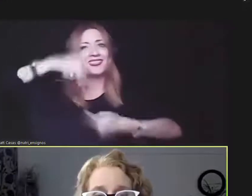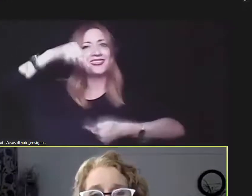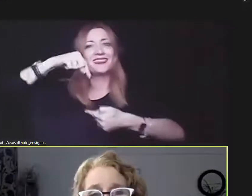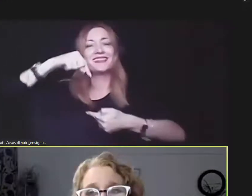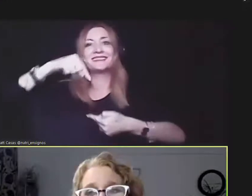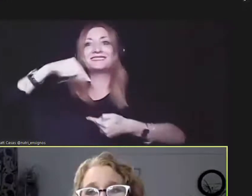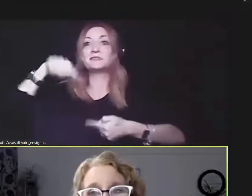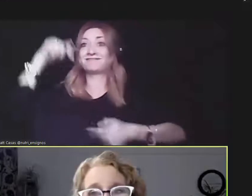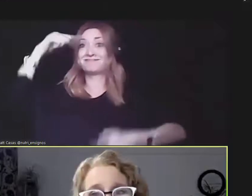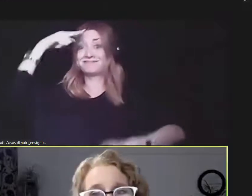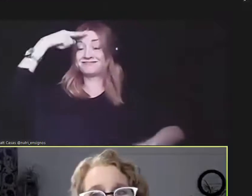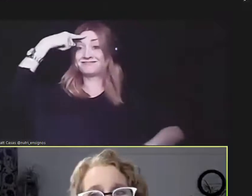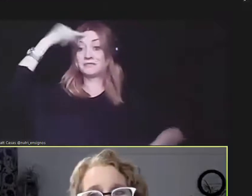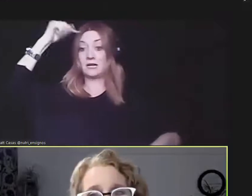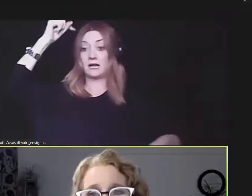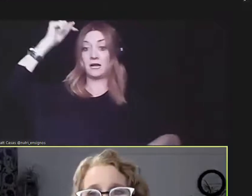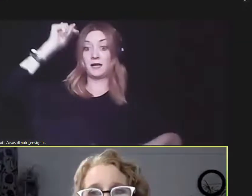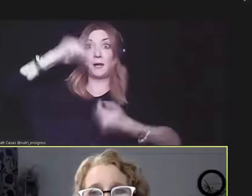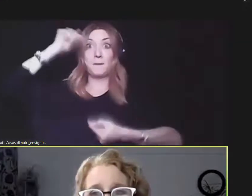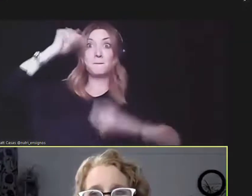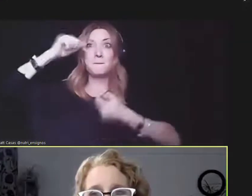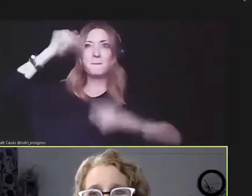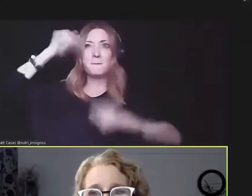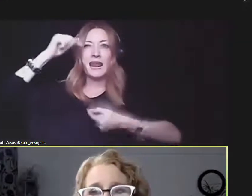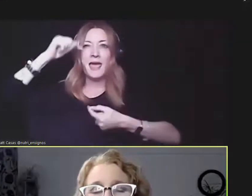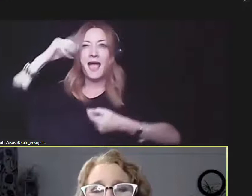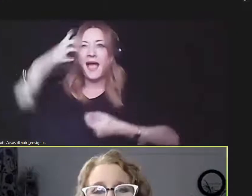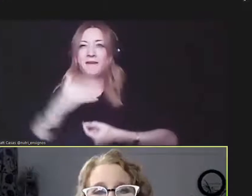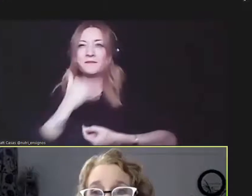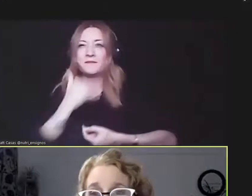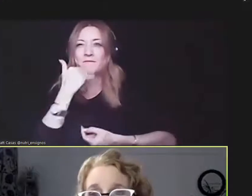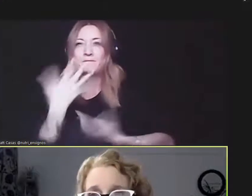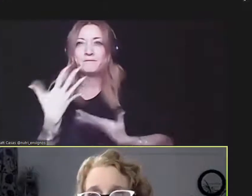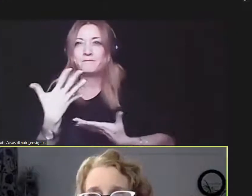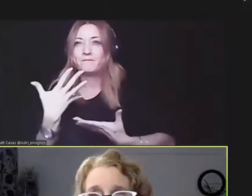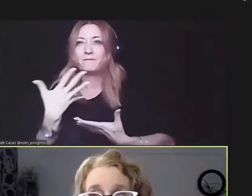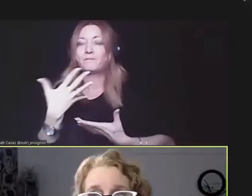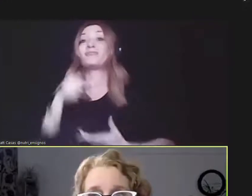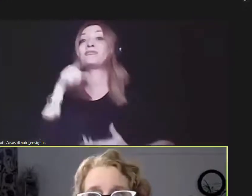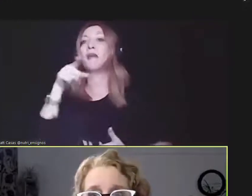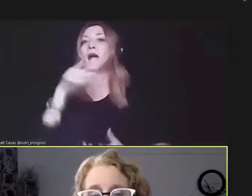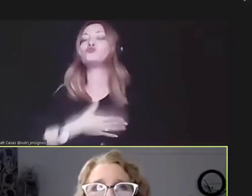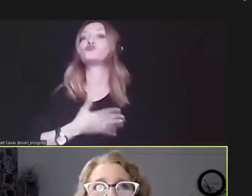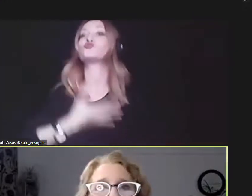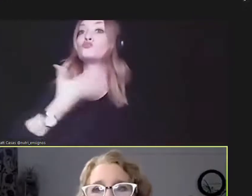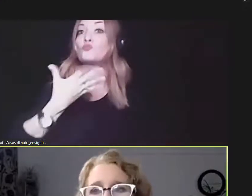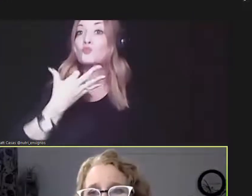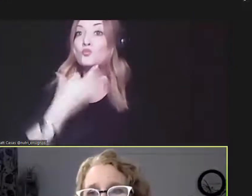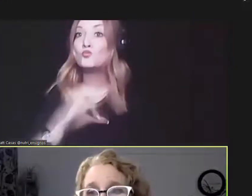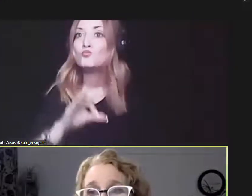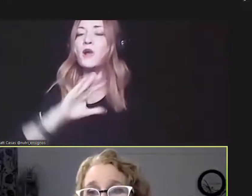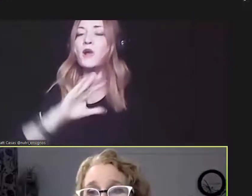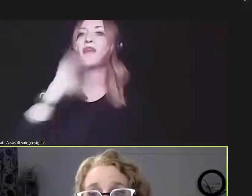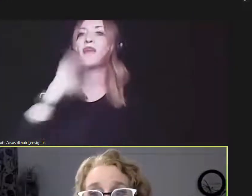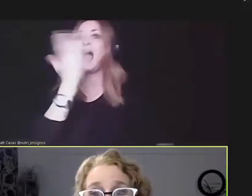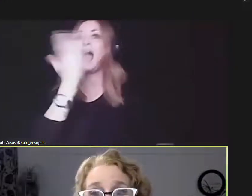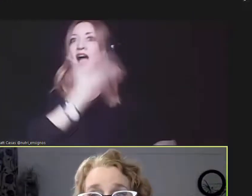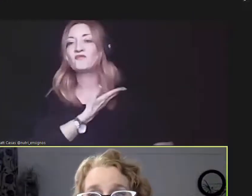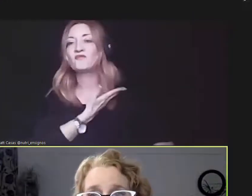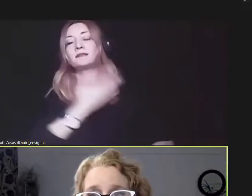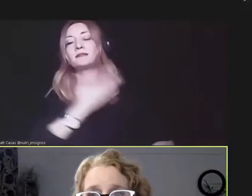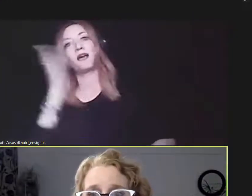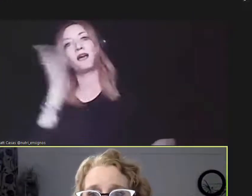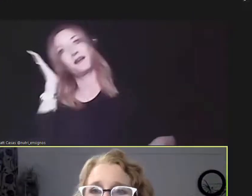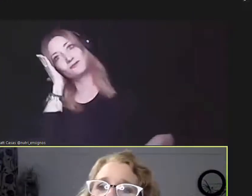mood. So, eating properly can affect your sleep. And of course, when we're not